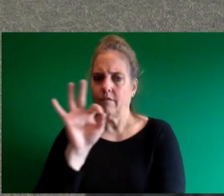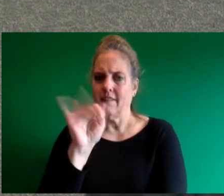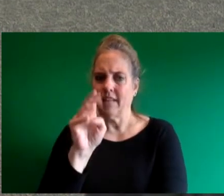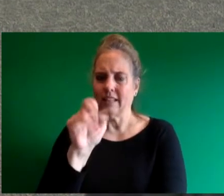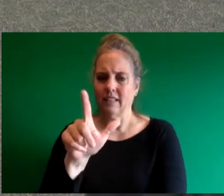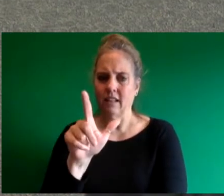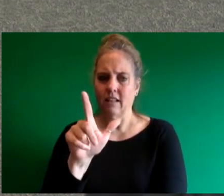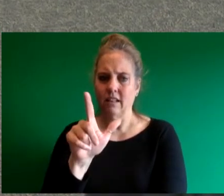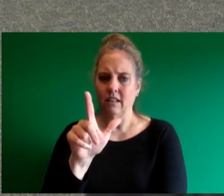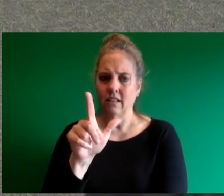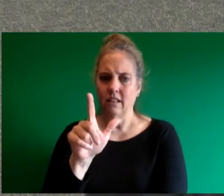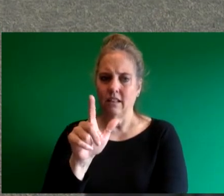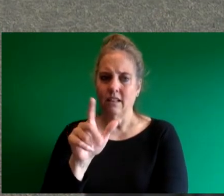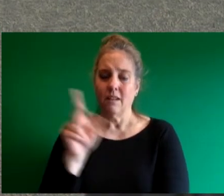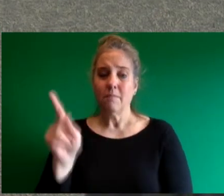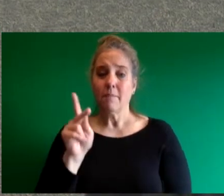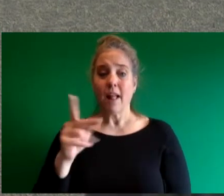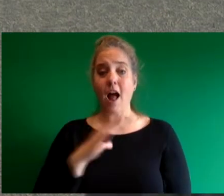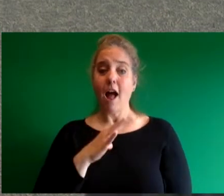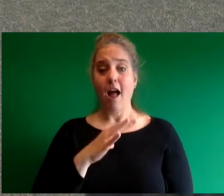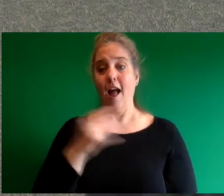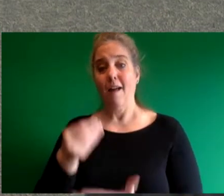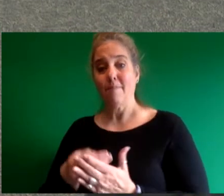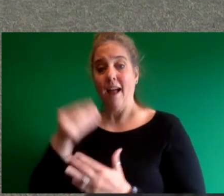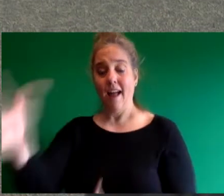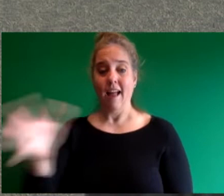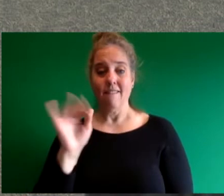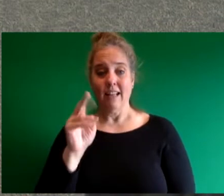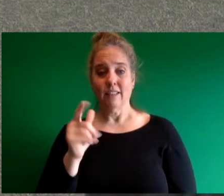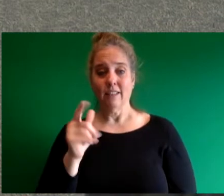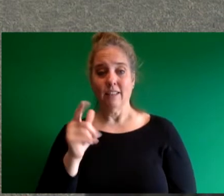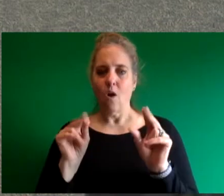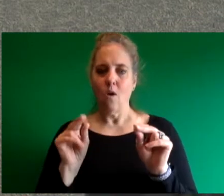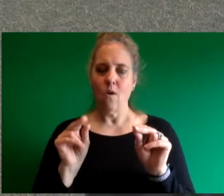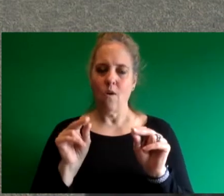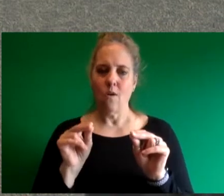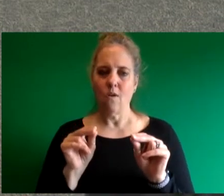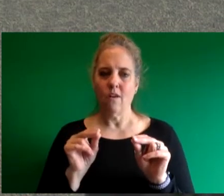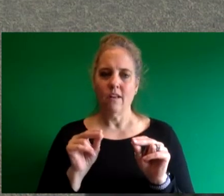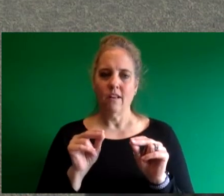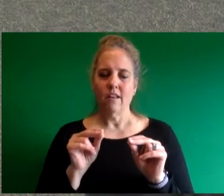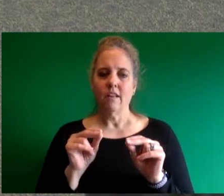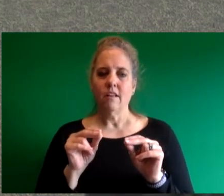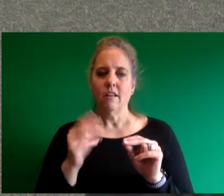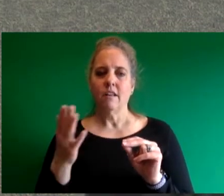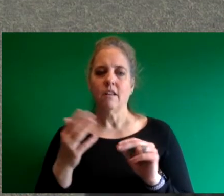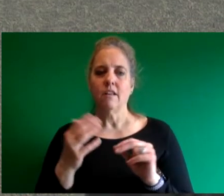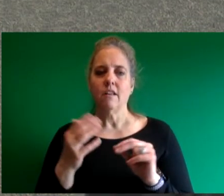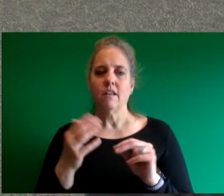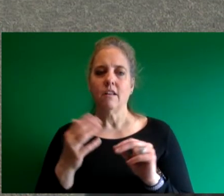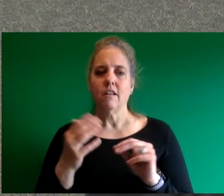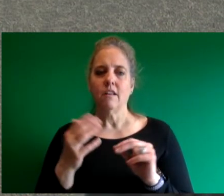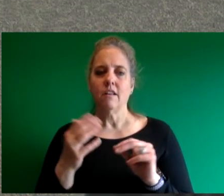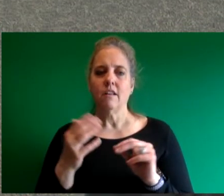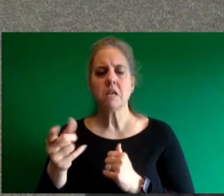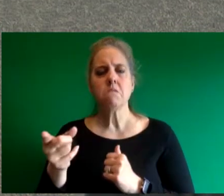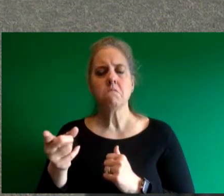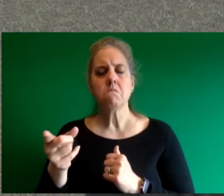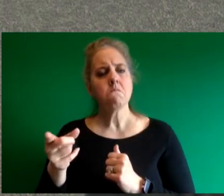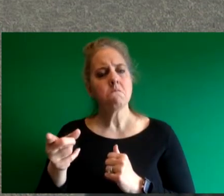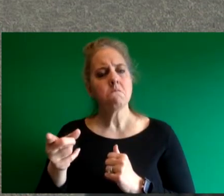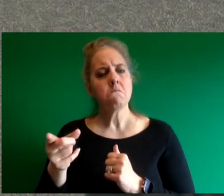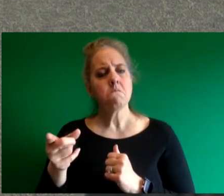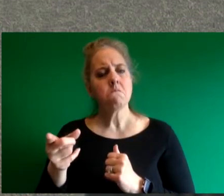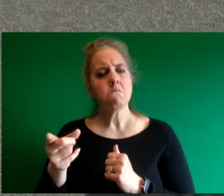fentanyl, right? And there may be the occasional dependent user that might be using that directly, but the honest assessment that we're seeing is